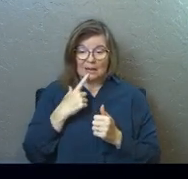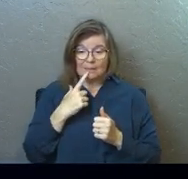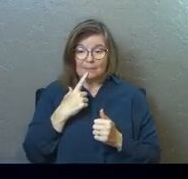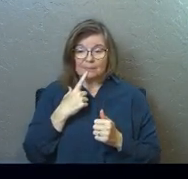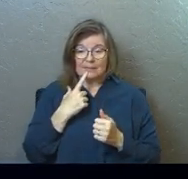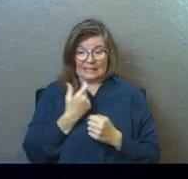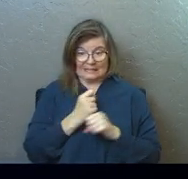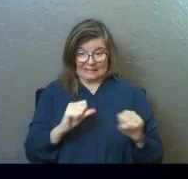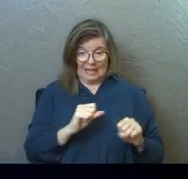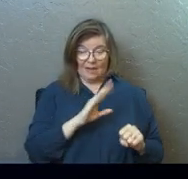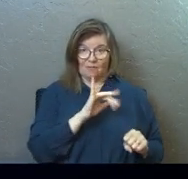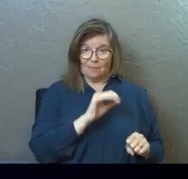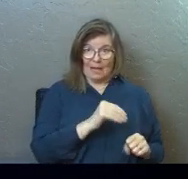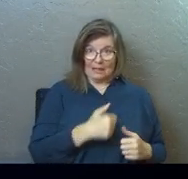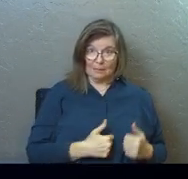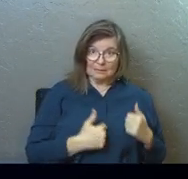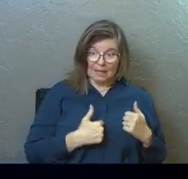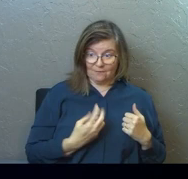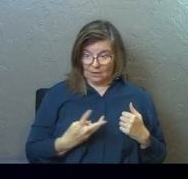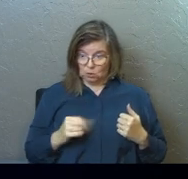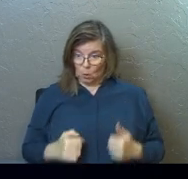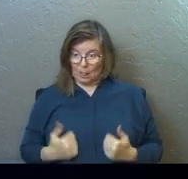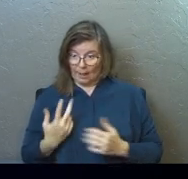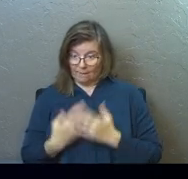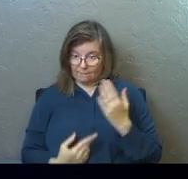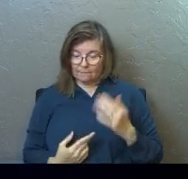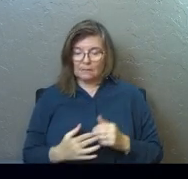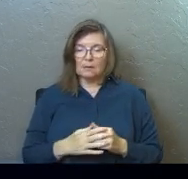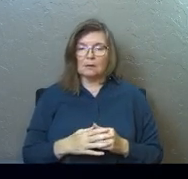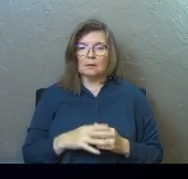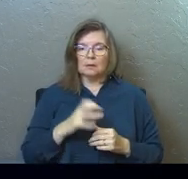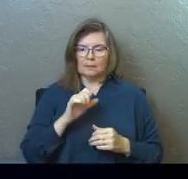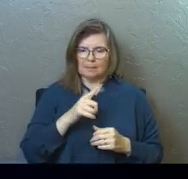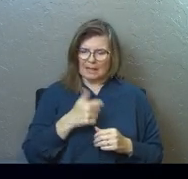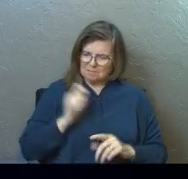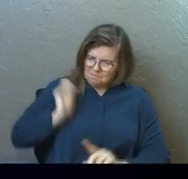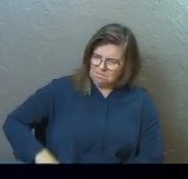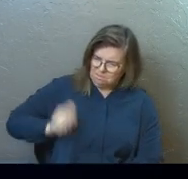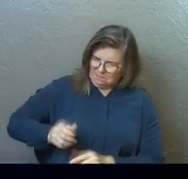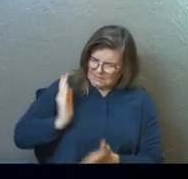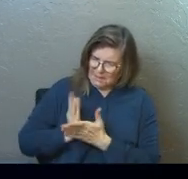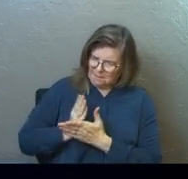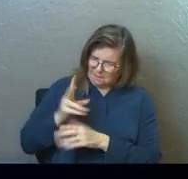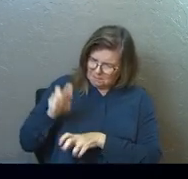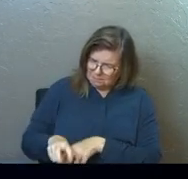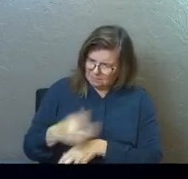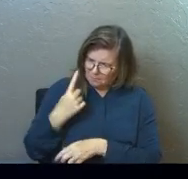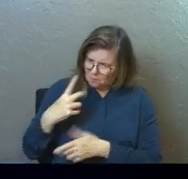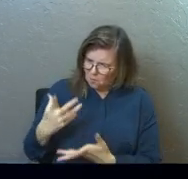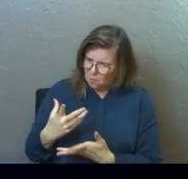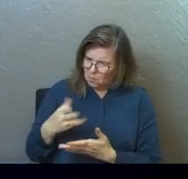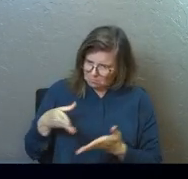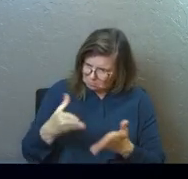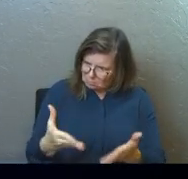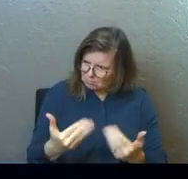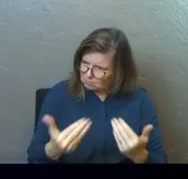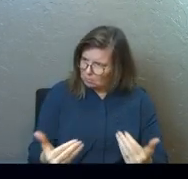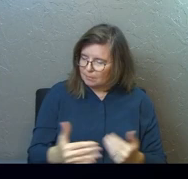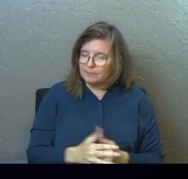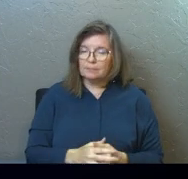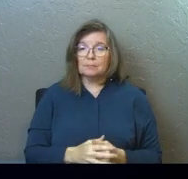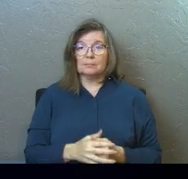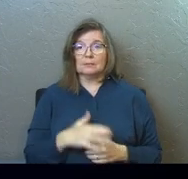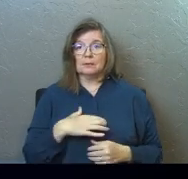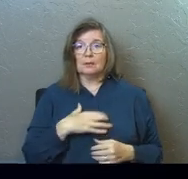save Balaam's life and its own life. Balaam beats the donkey because he's mad.